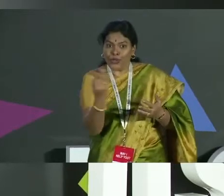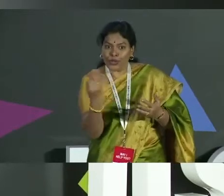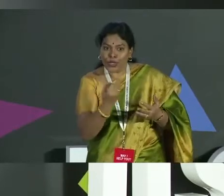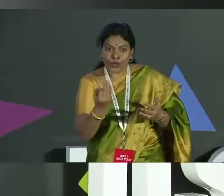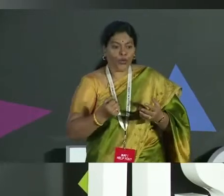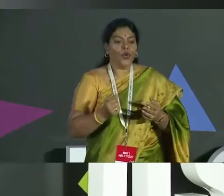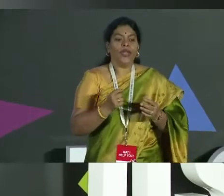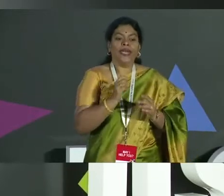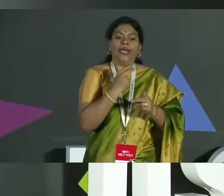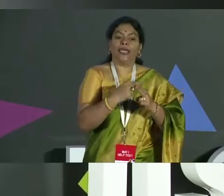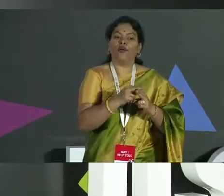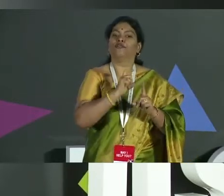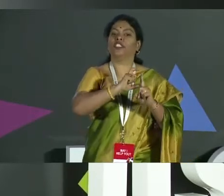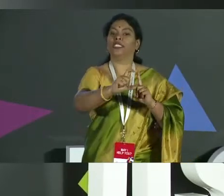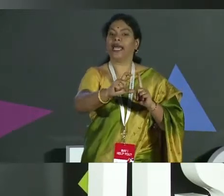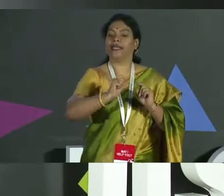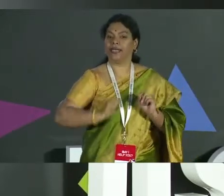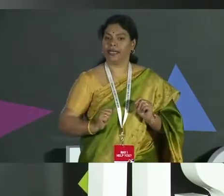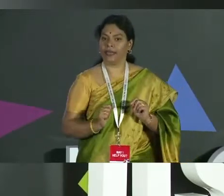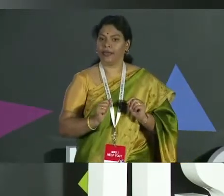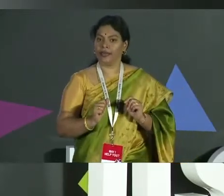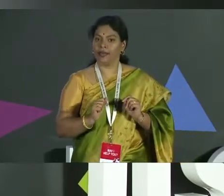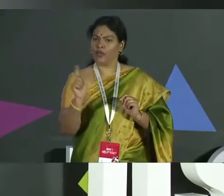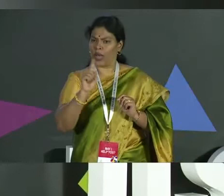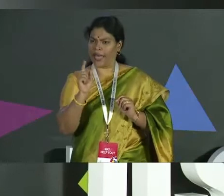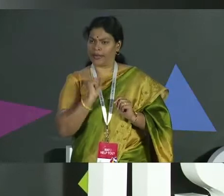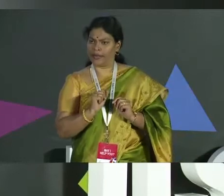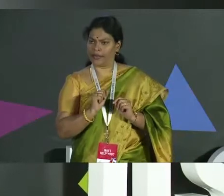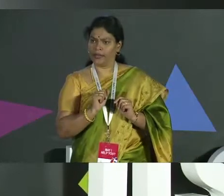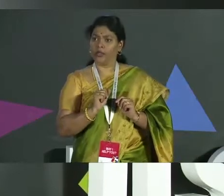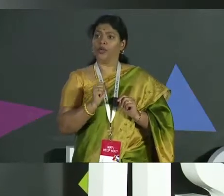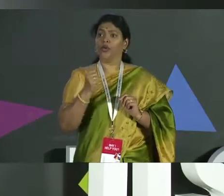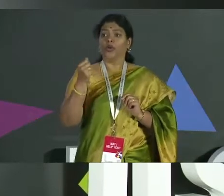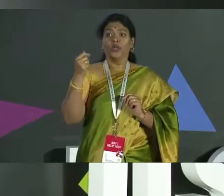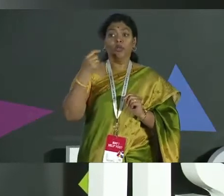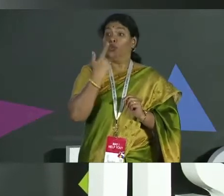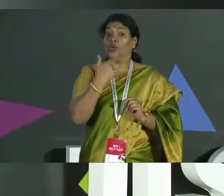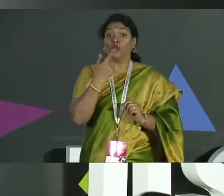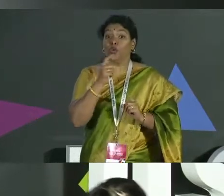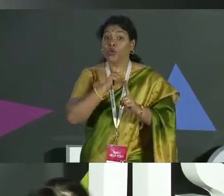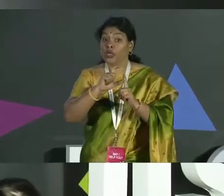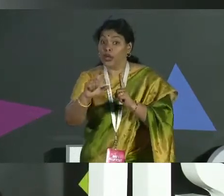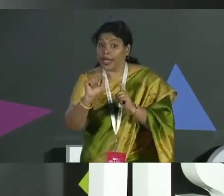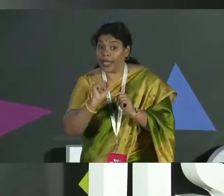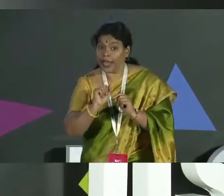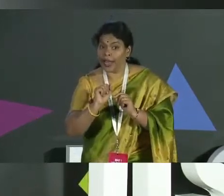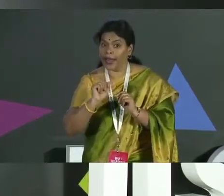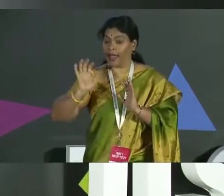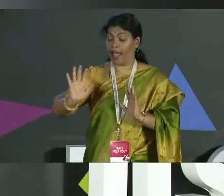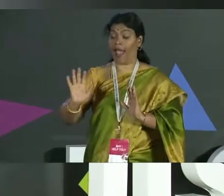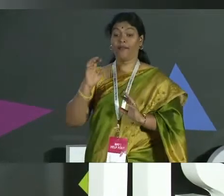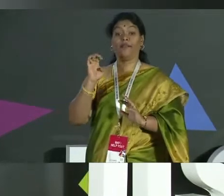charity, which we see, where those doing charity have a certain amount of ego about